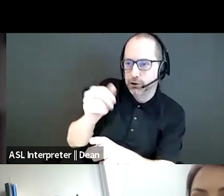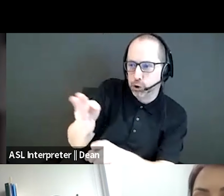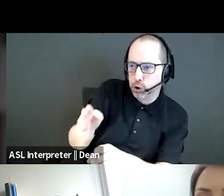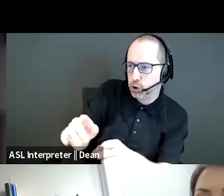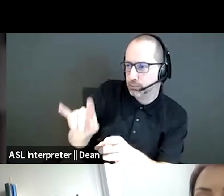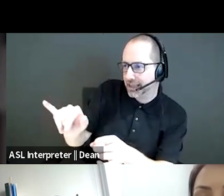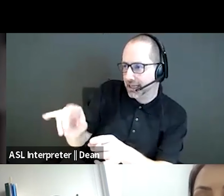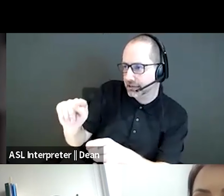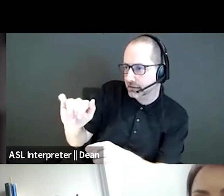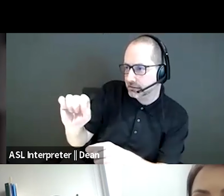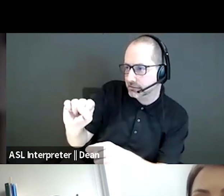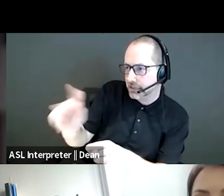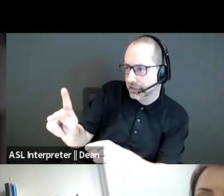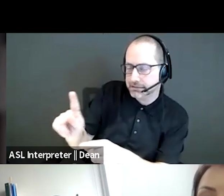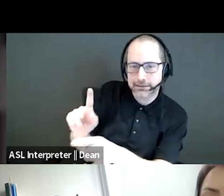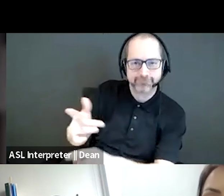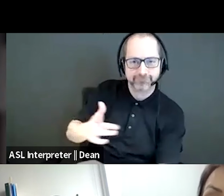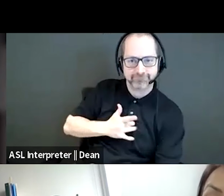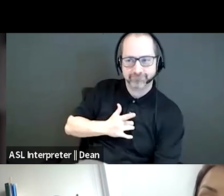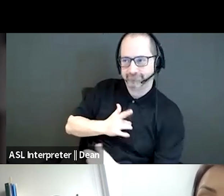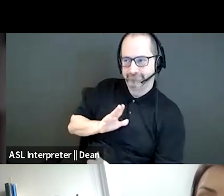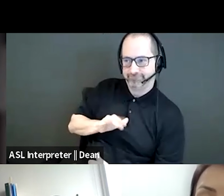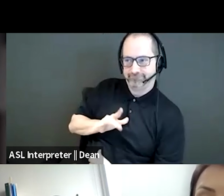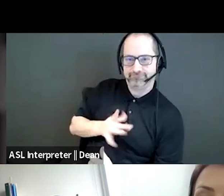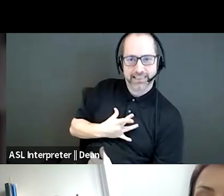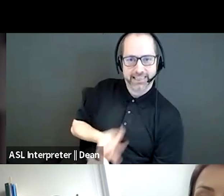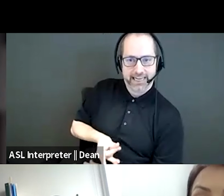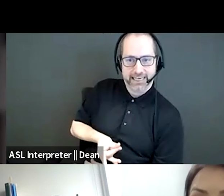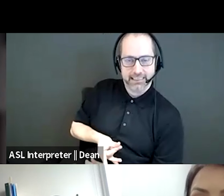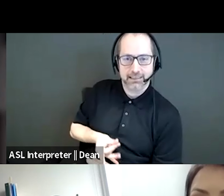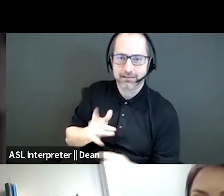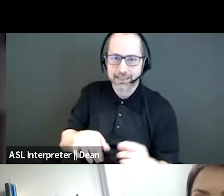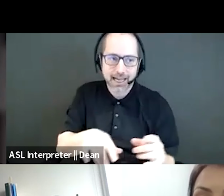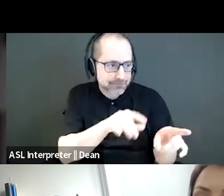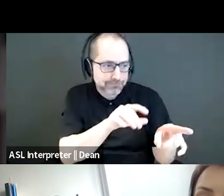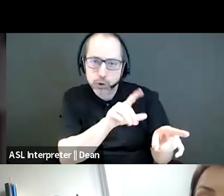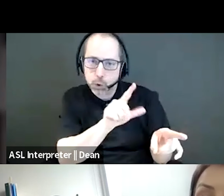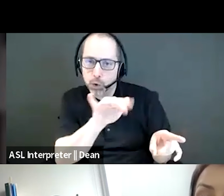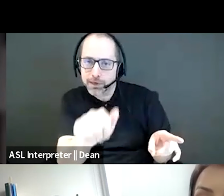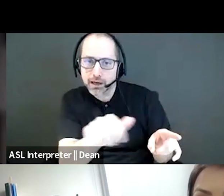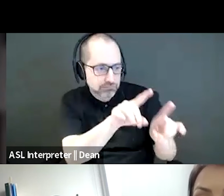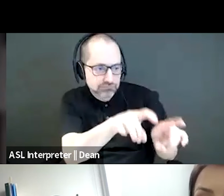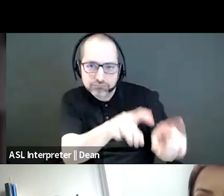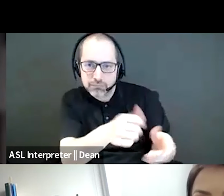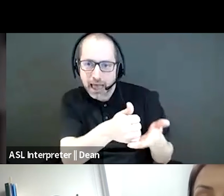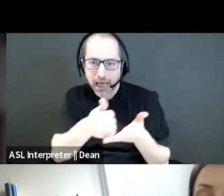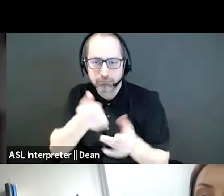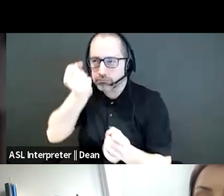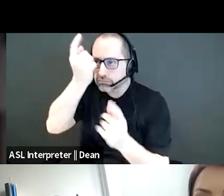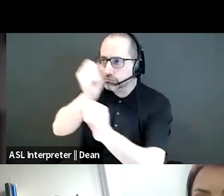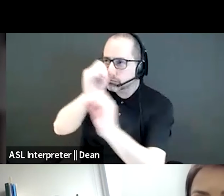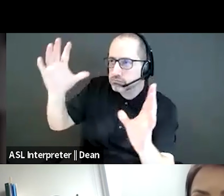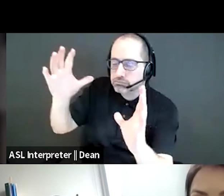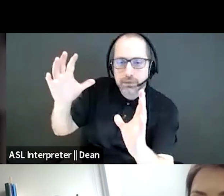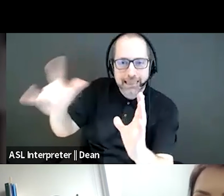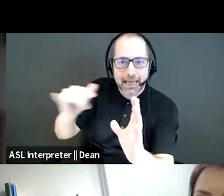that actually speaks to her heart, and she wants to dedicate the next 15 to 20 years, or at least start a journey on